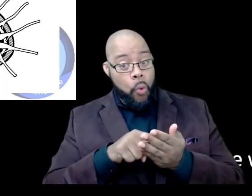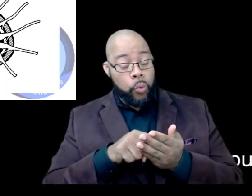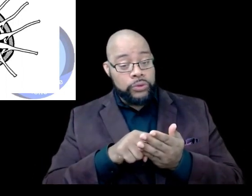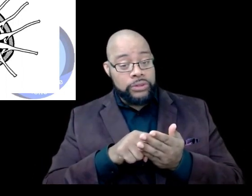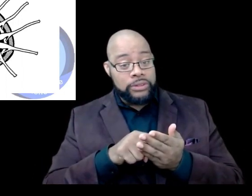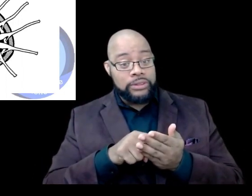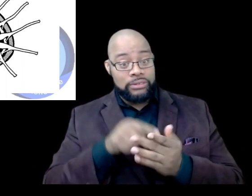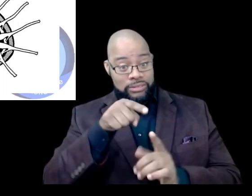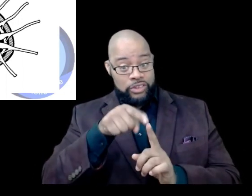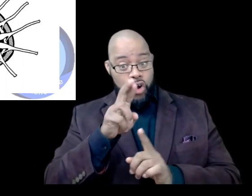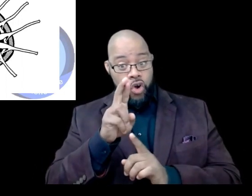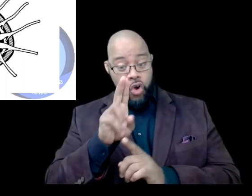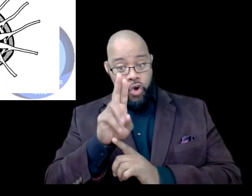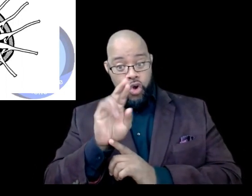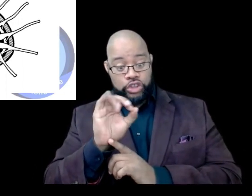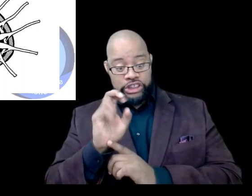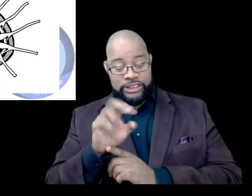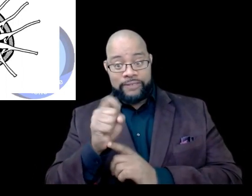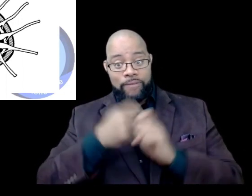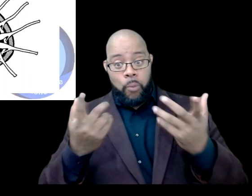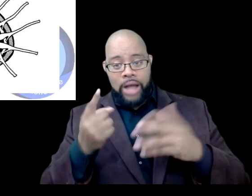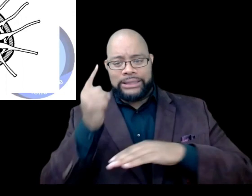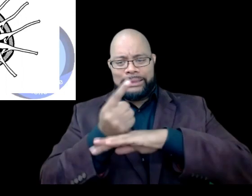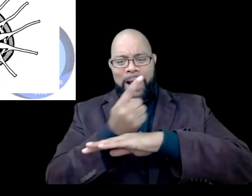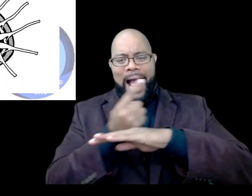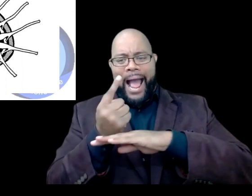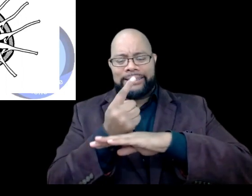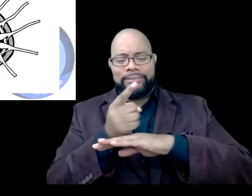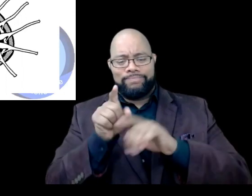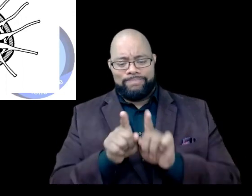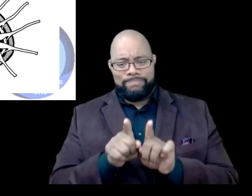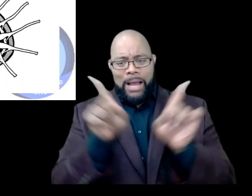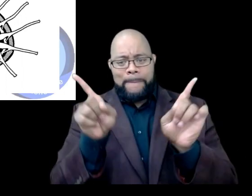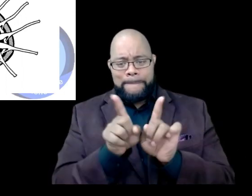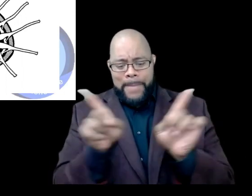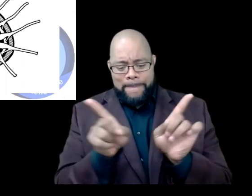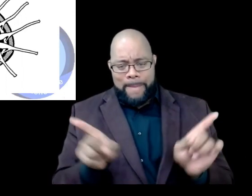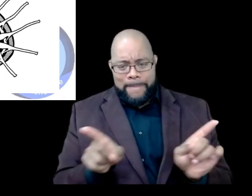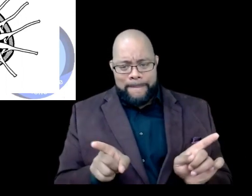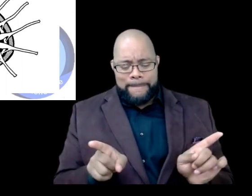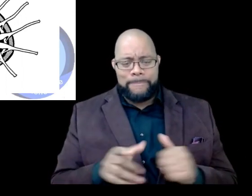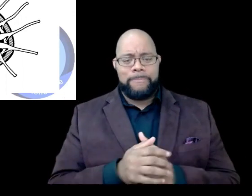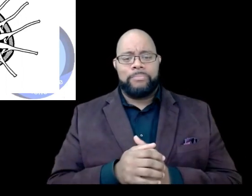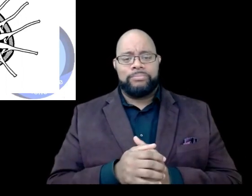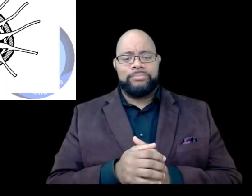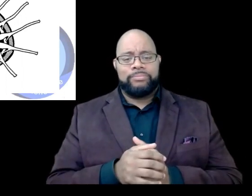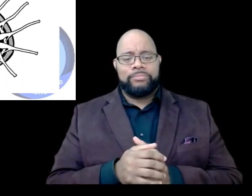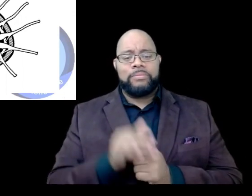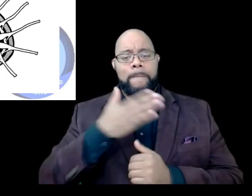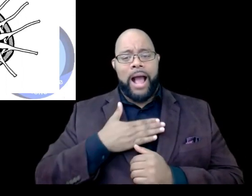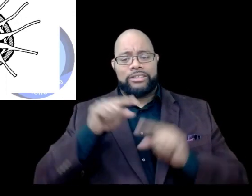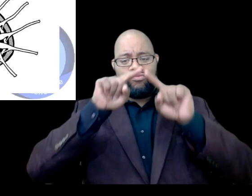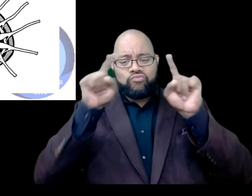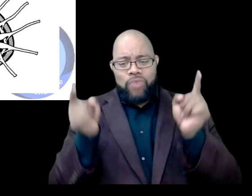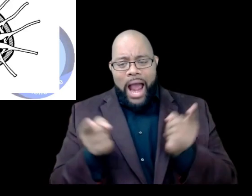most notably know sea urchins from their spines, which protrude from a